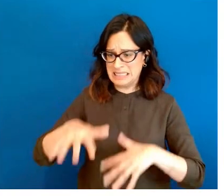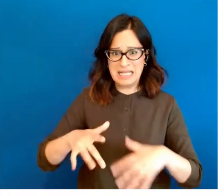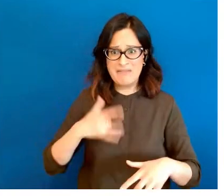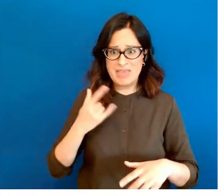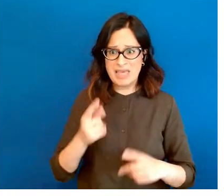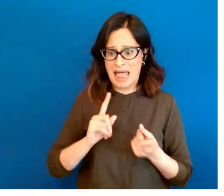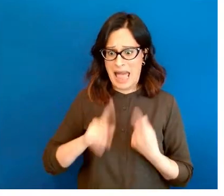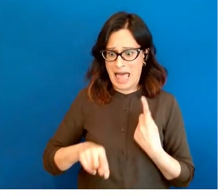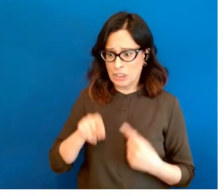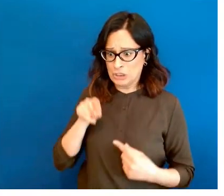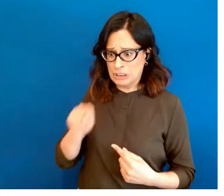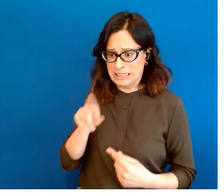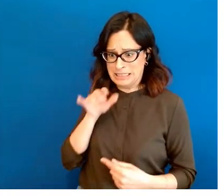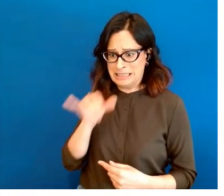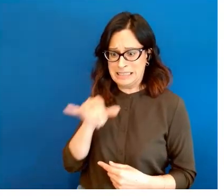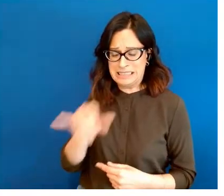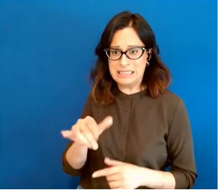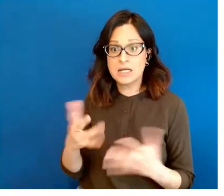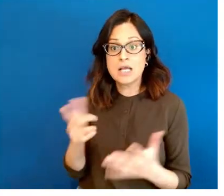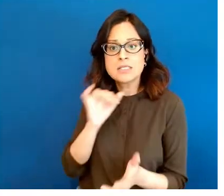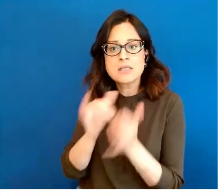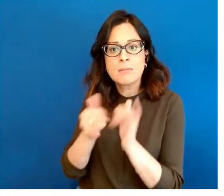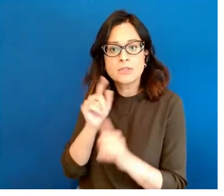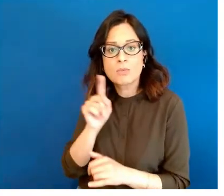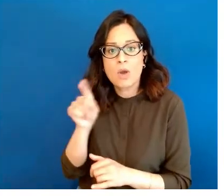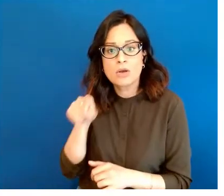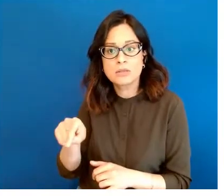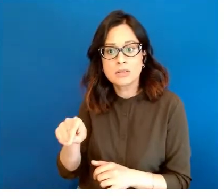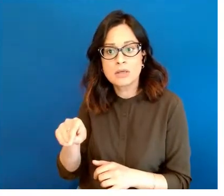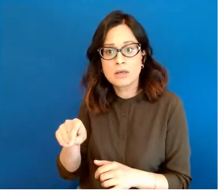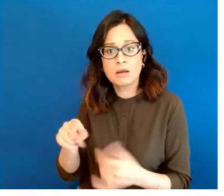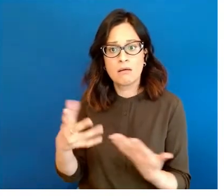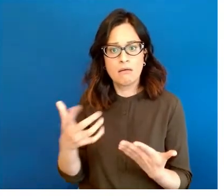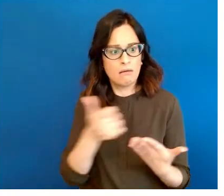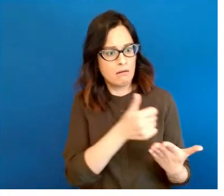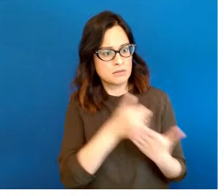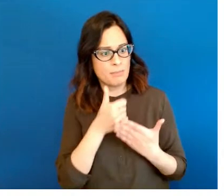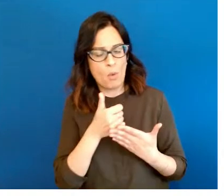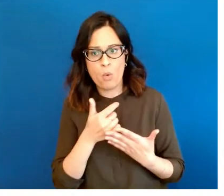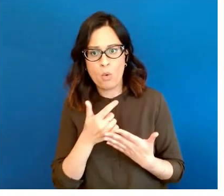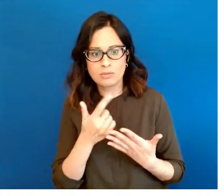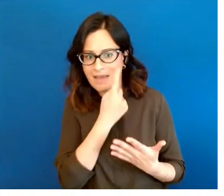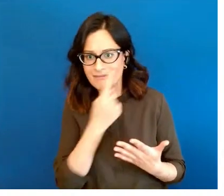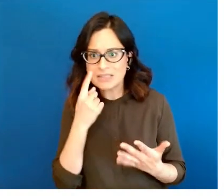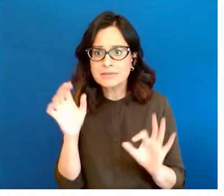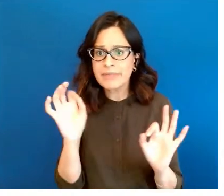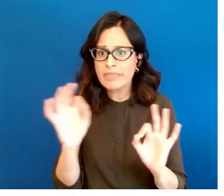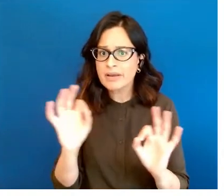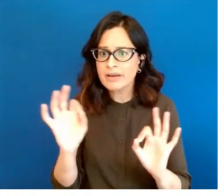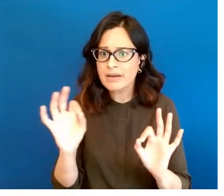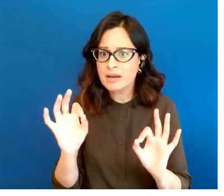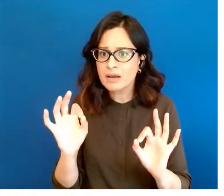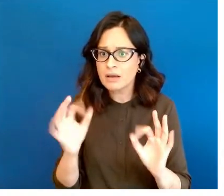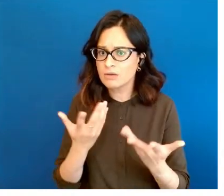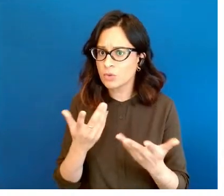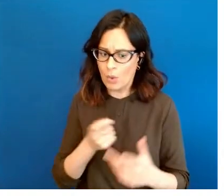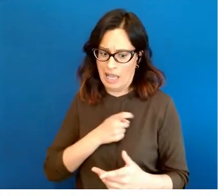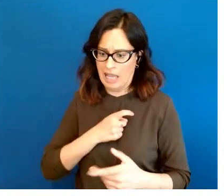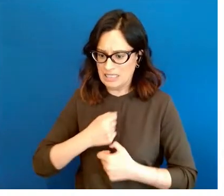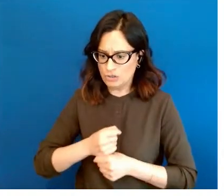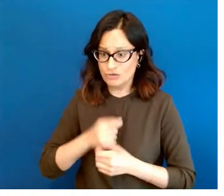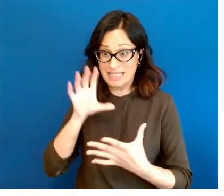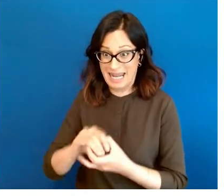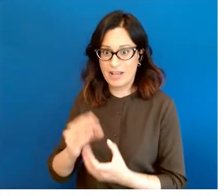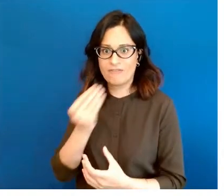allergy. And sometimes this is even without supporting evidence. How do you go about trying